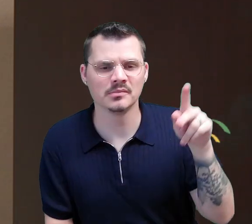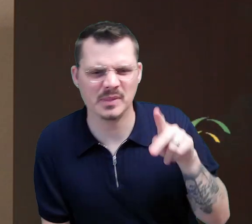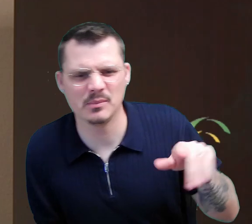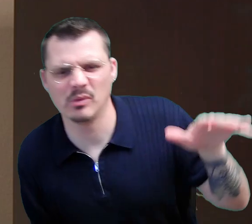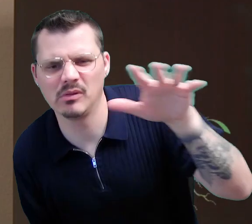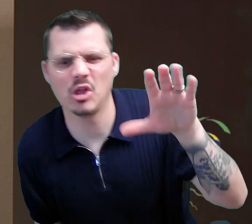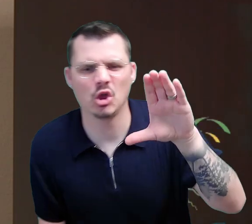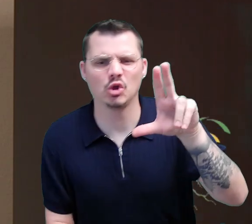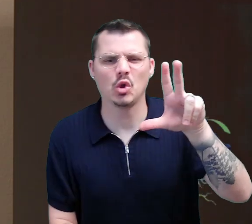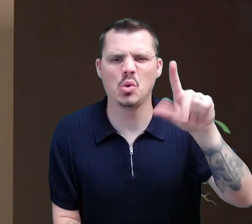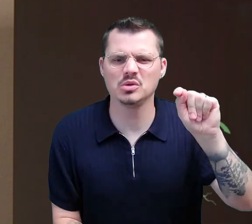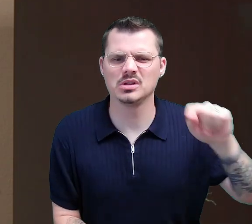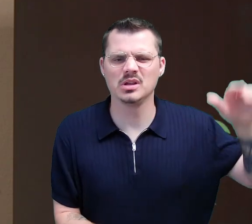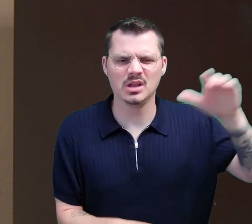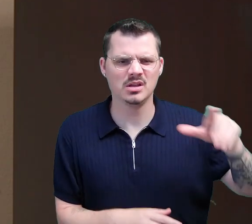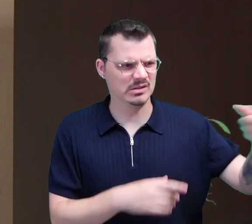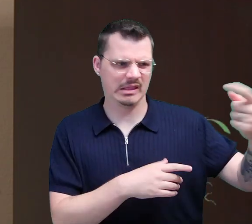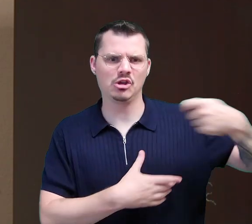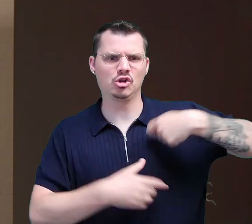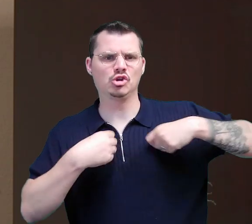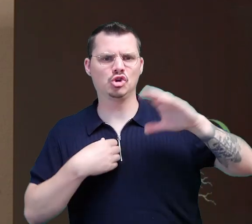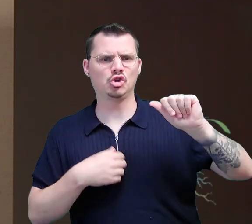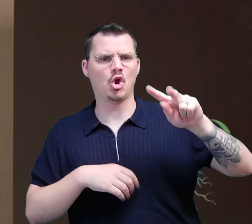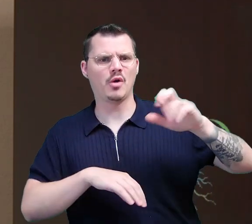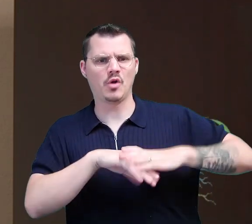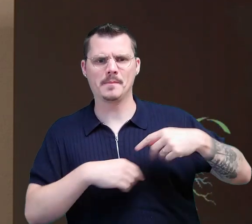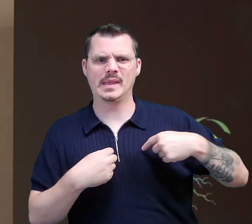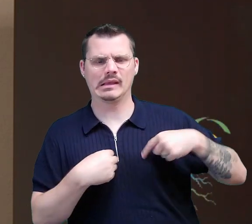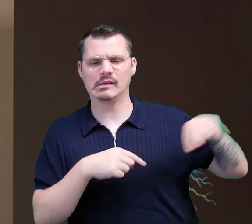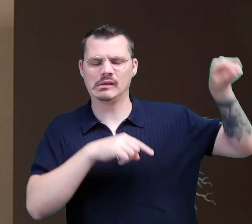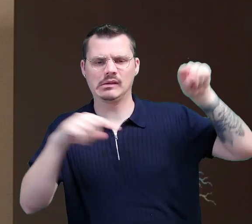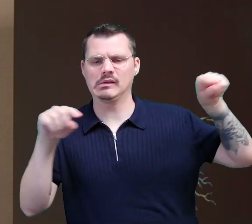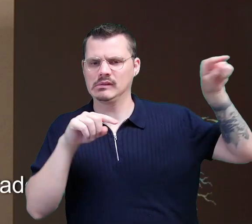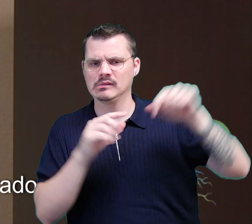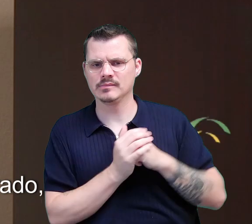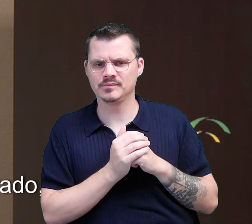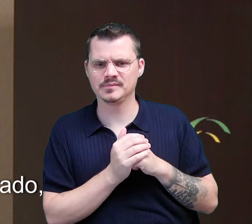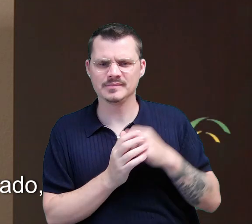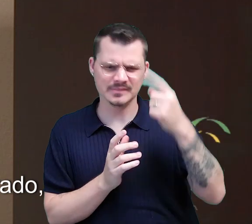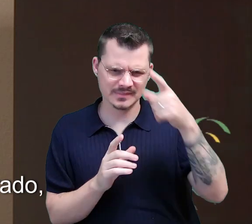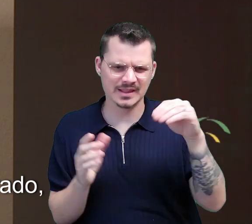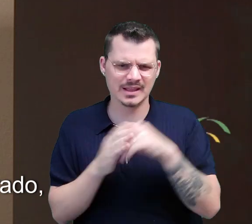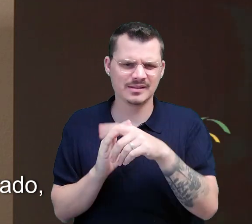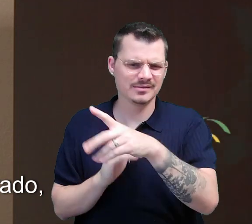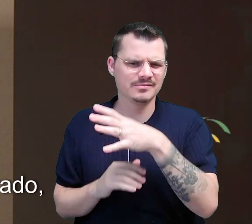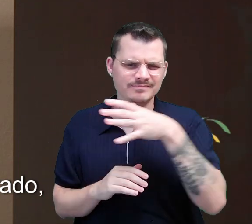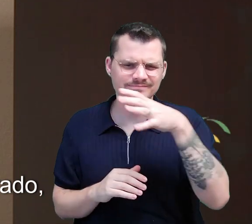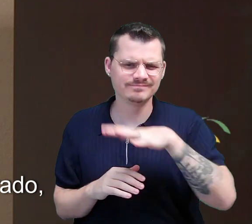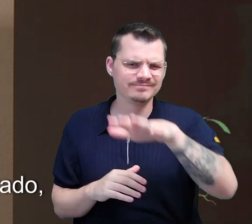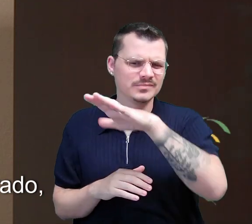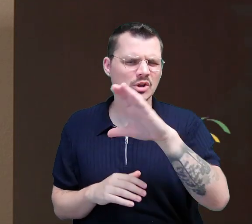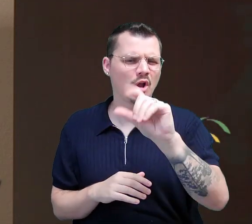these people in this cult had carved things onto her body. And this was in a rural part